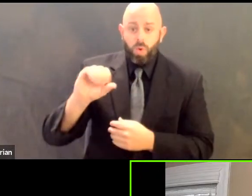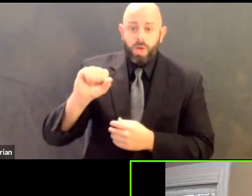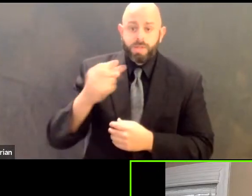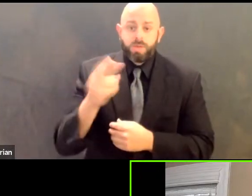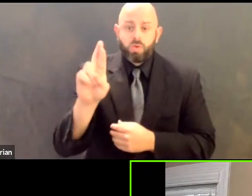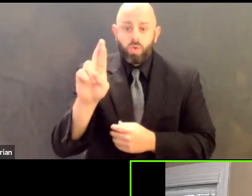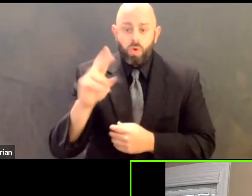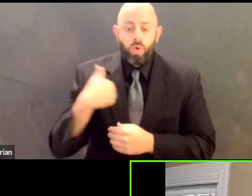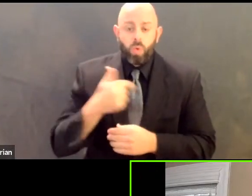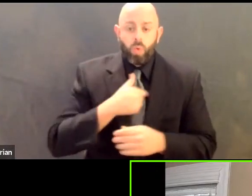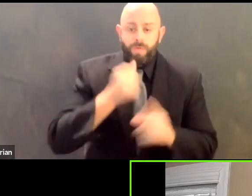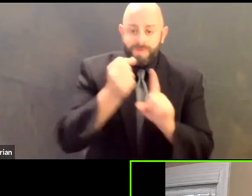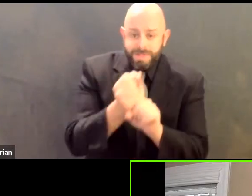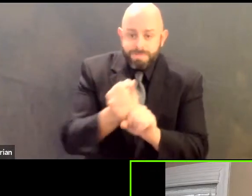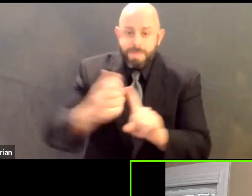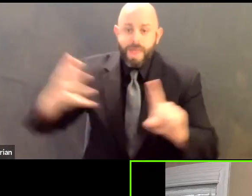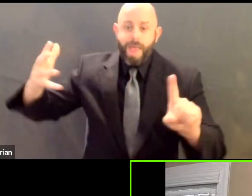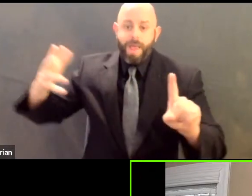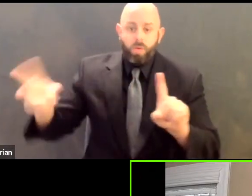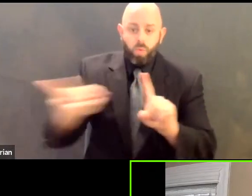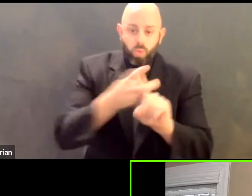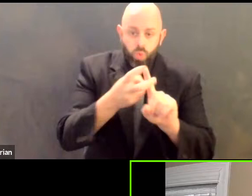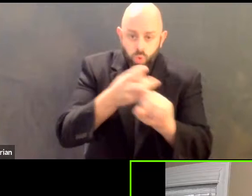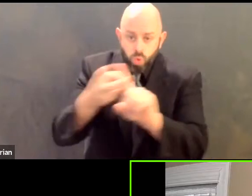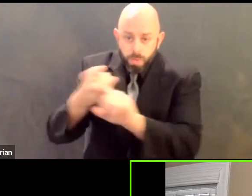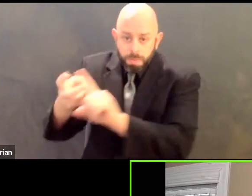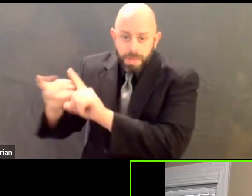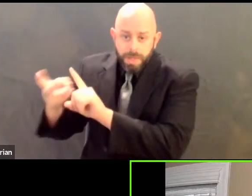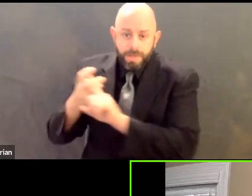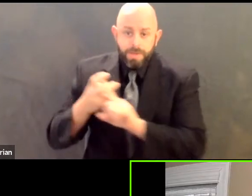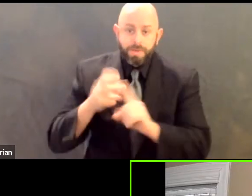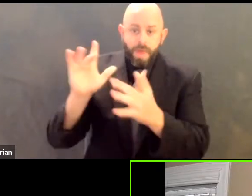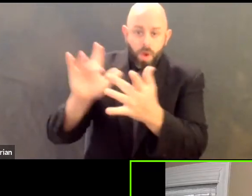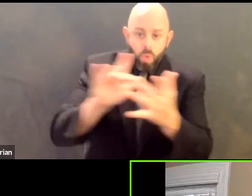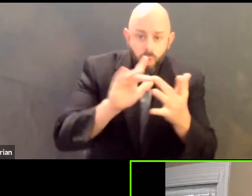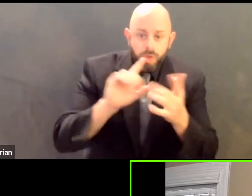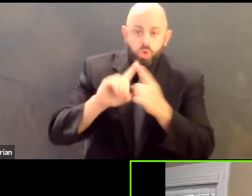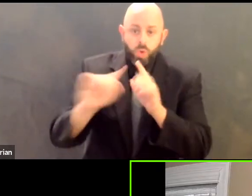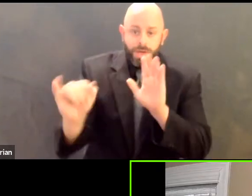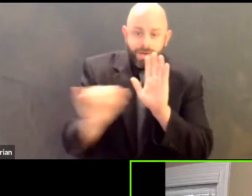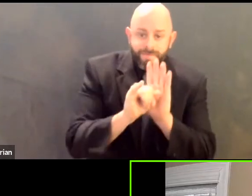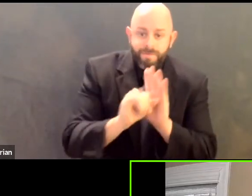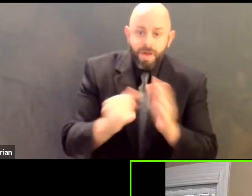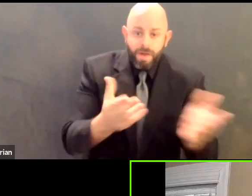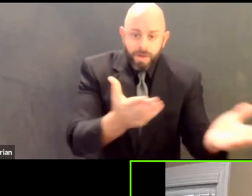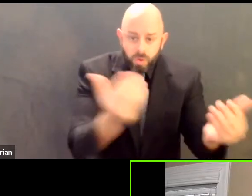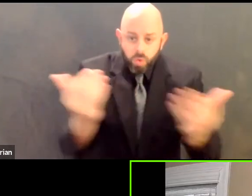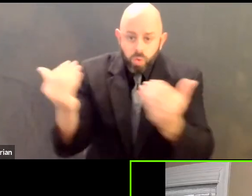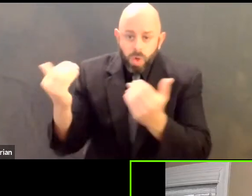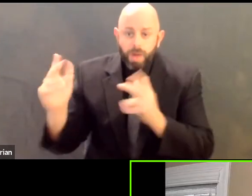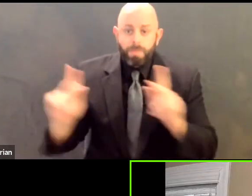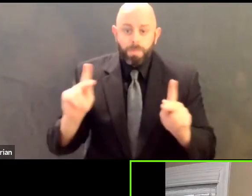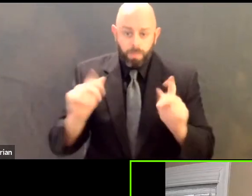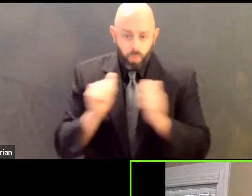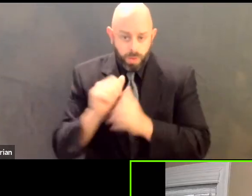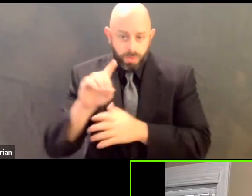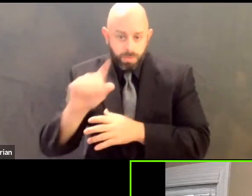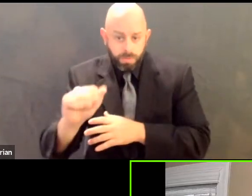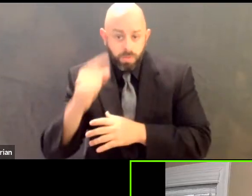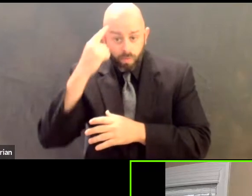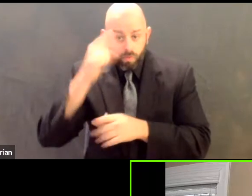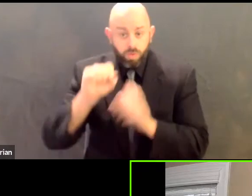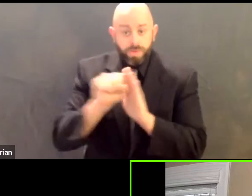have expanded our recruitment and outreach efforts to identify and attract people with disabilities for state